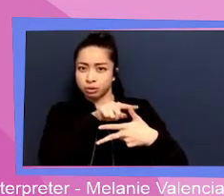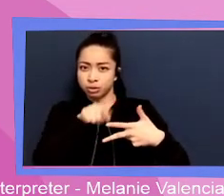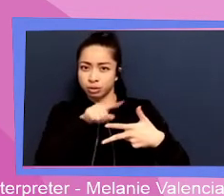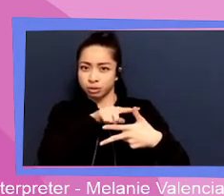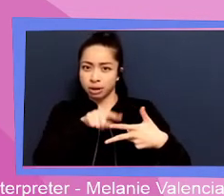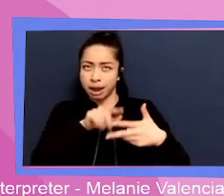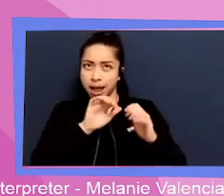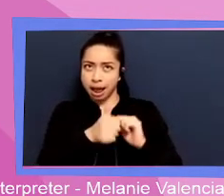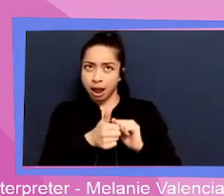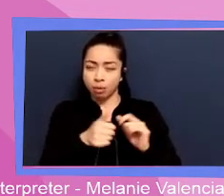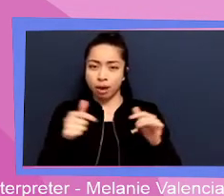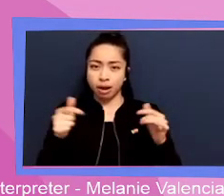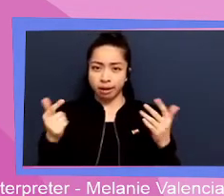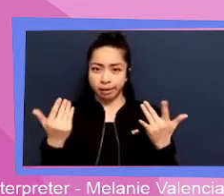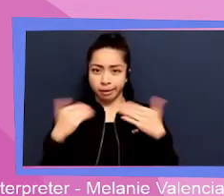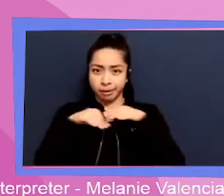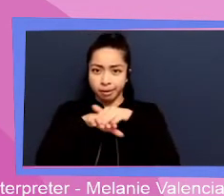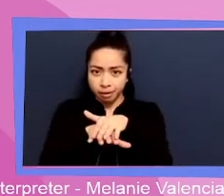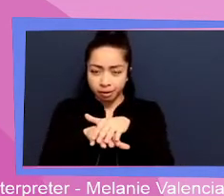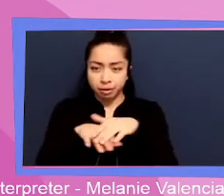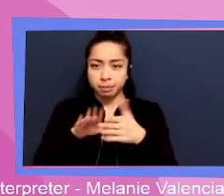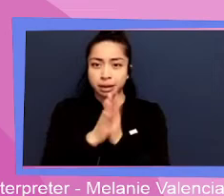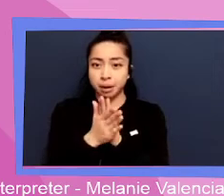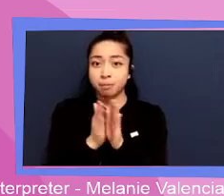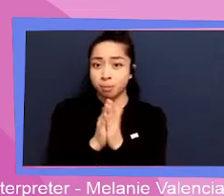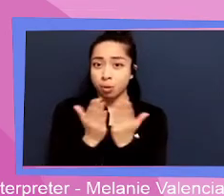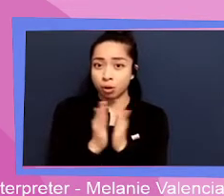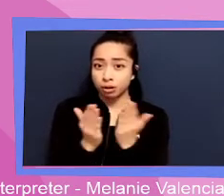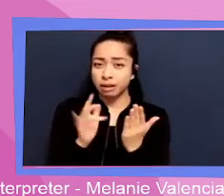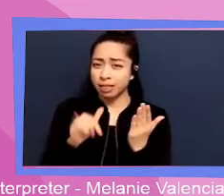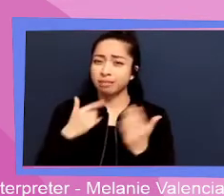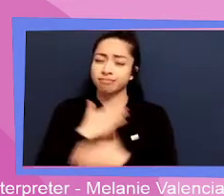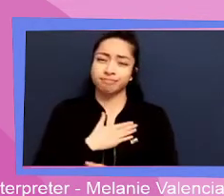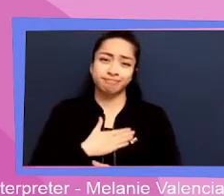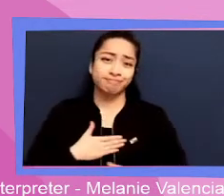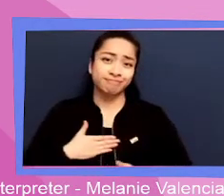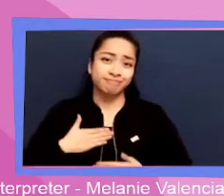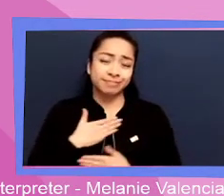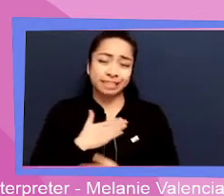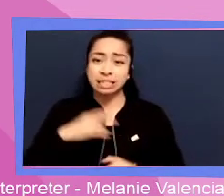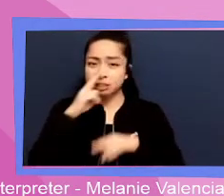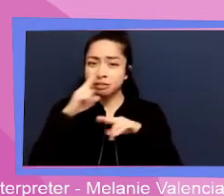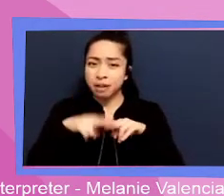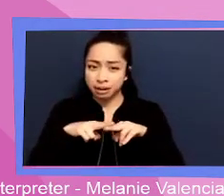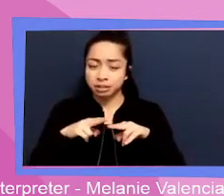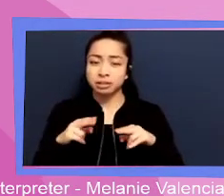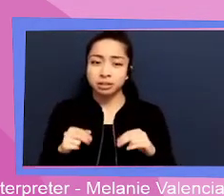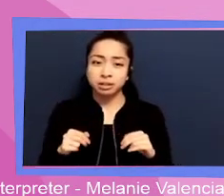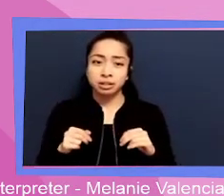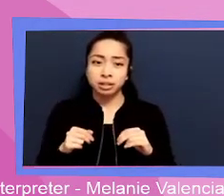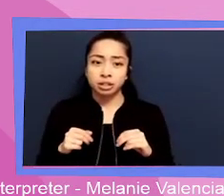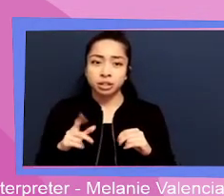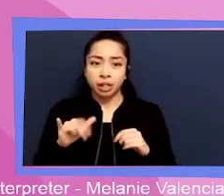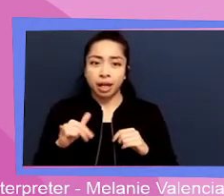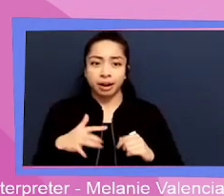character just is a lot of fun to me. Mm-hmm. And I think that that comes through when I'm writing the